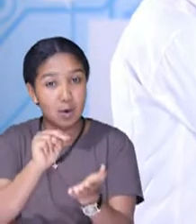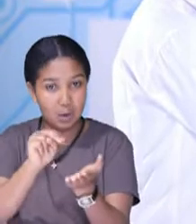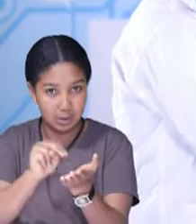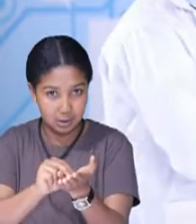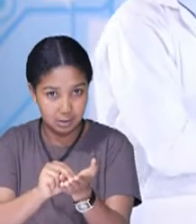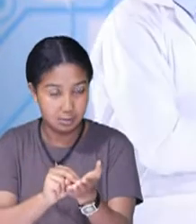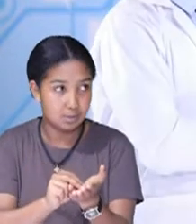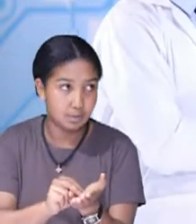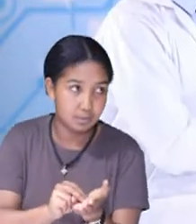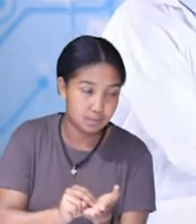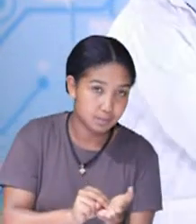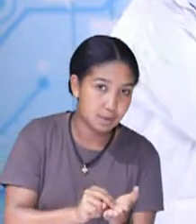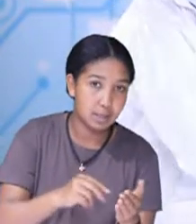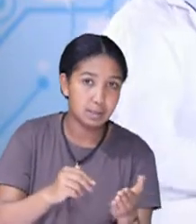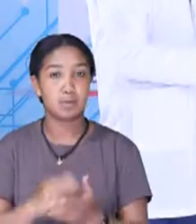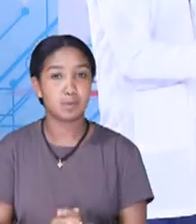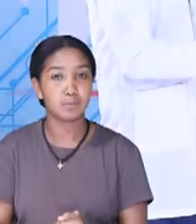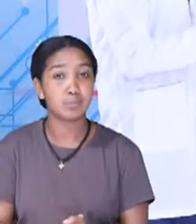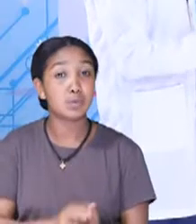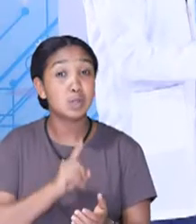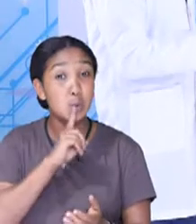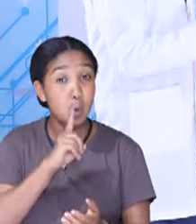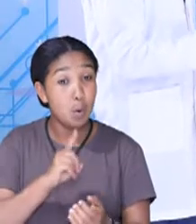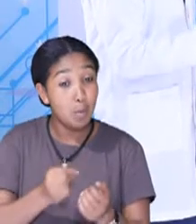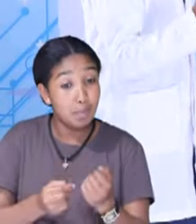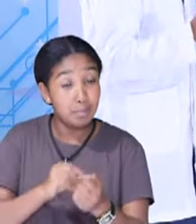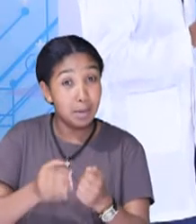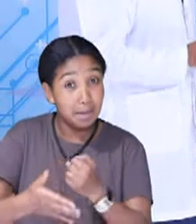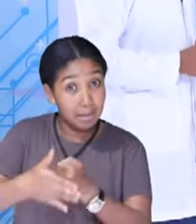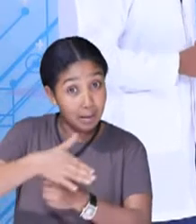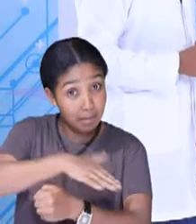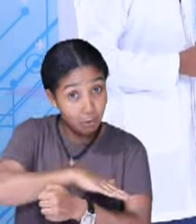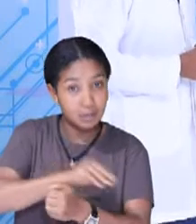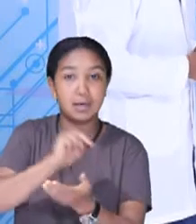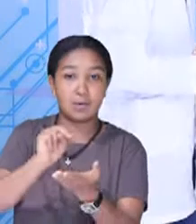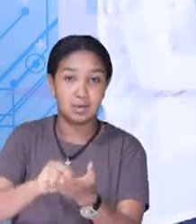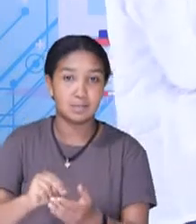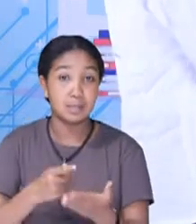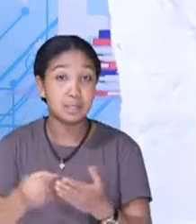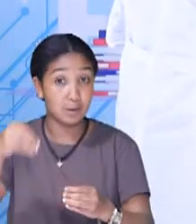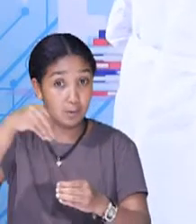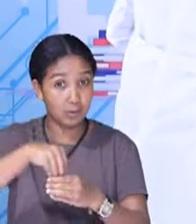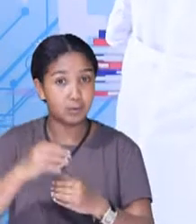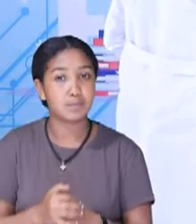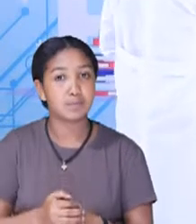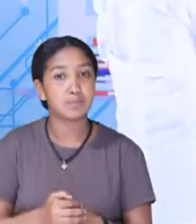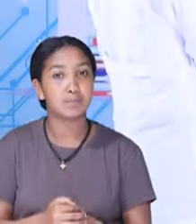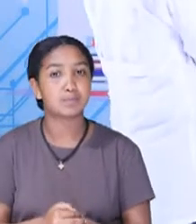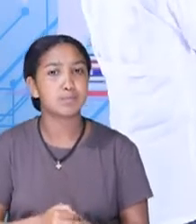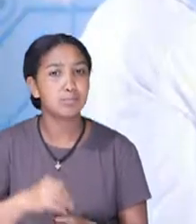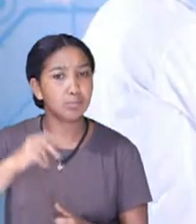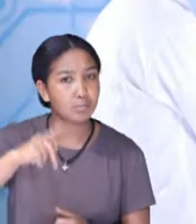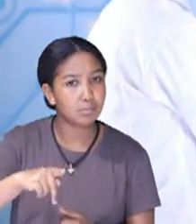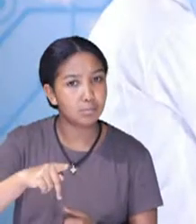nucleus. These cells are true membrane-bounded nucleus. This includes